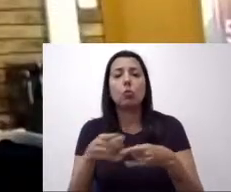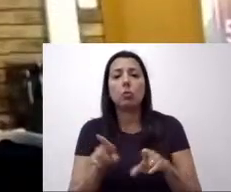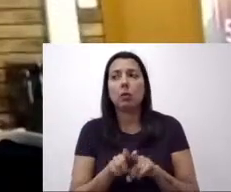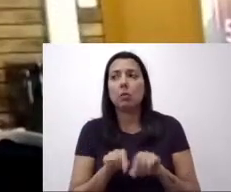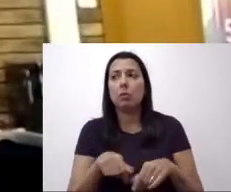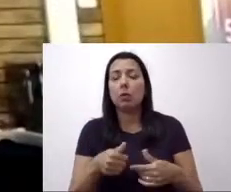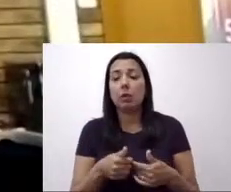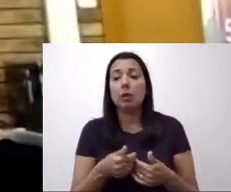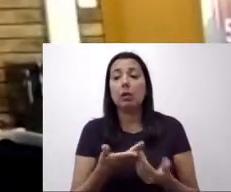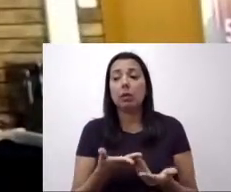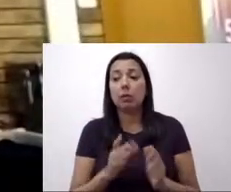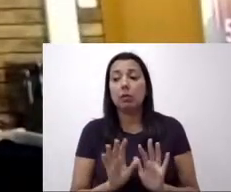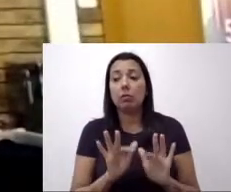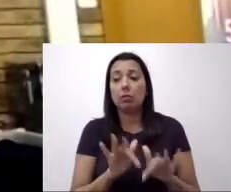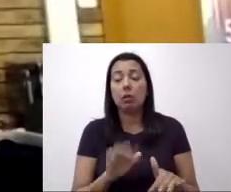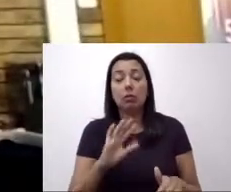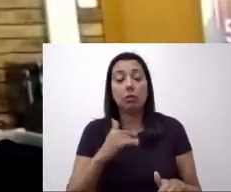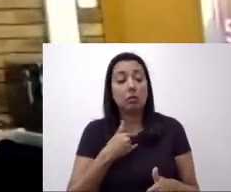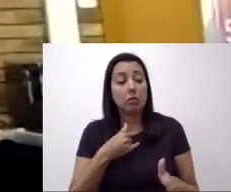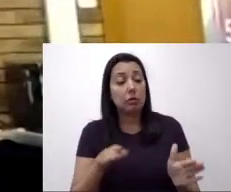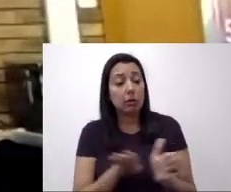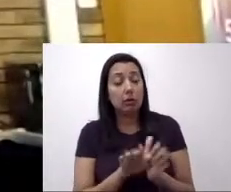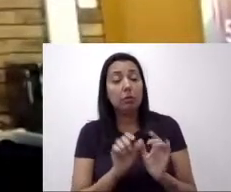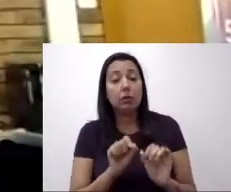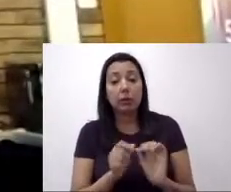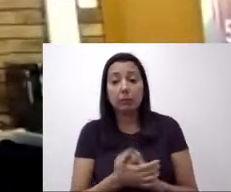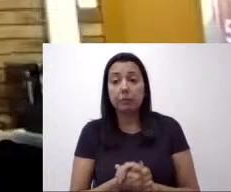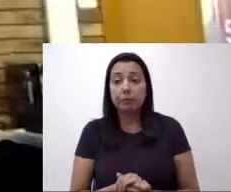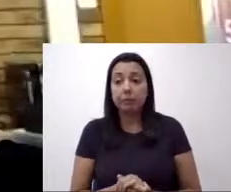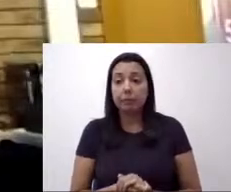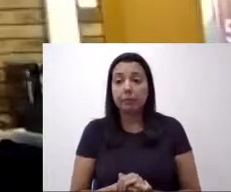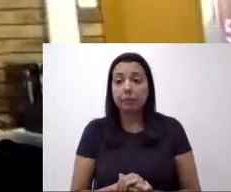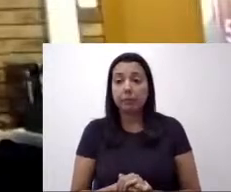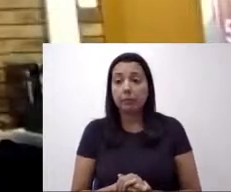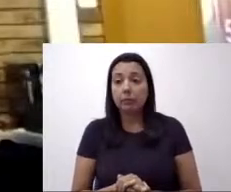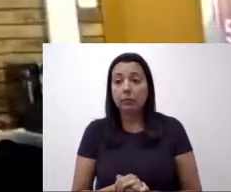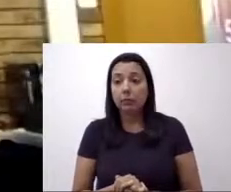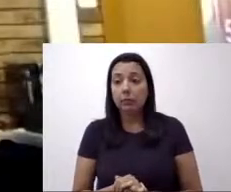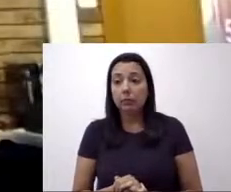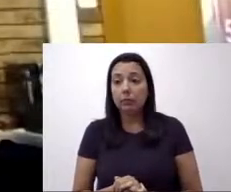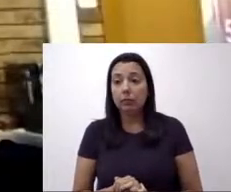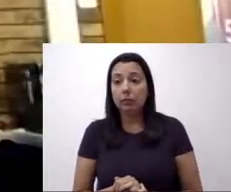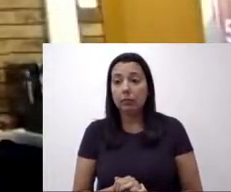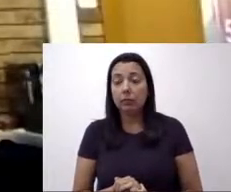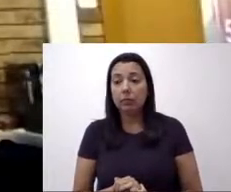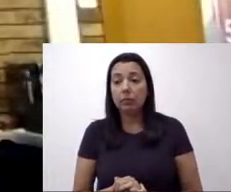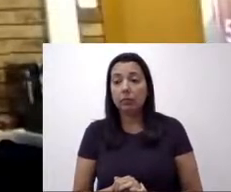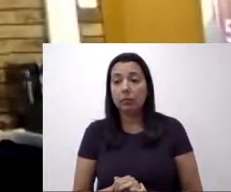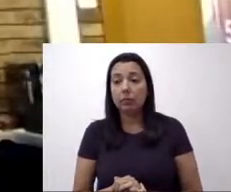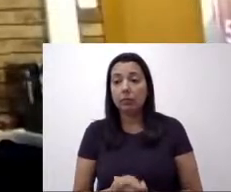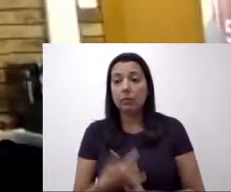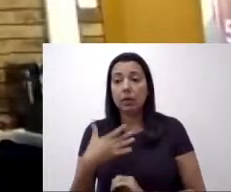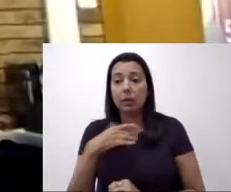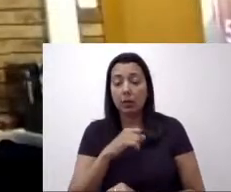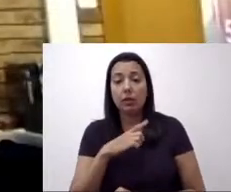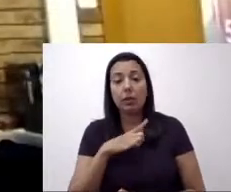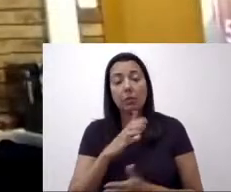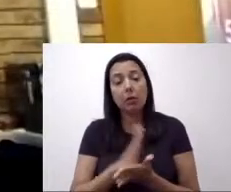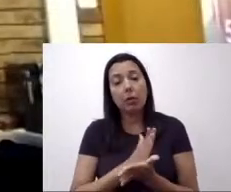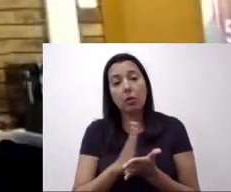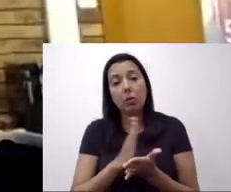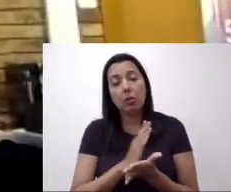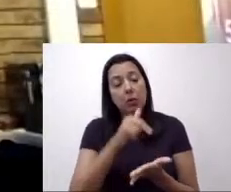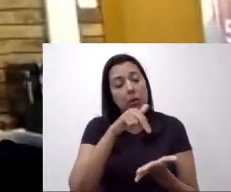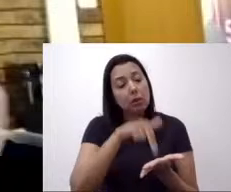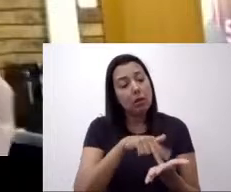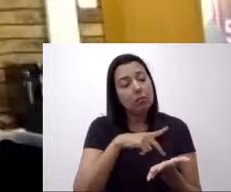have in the health secure condition, some observation, some interview. So